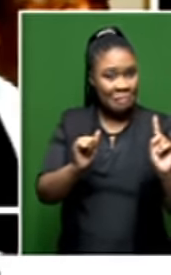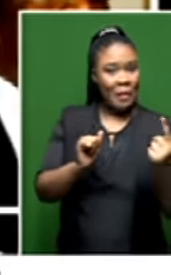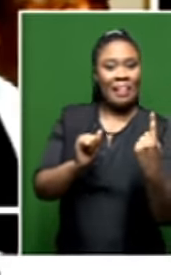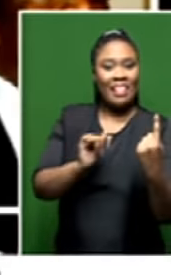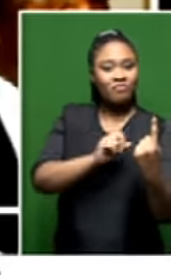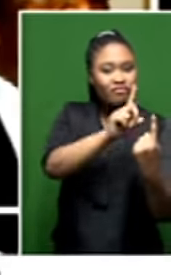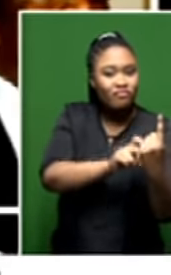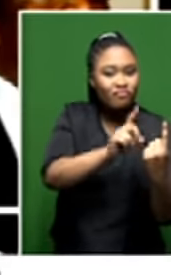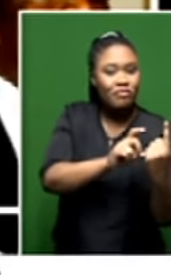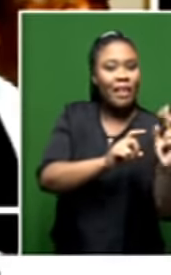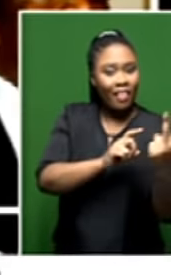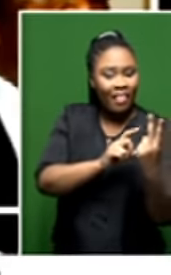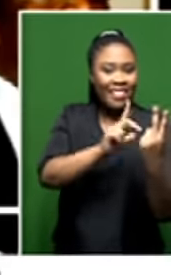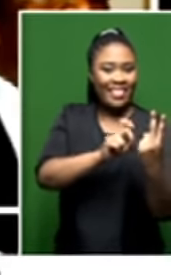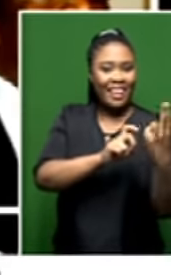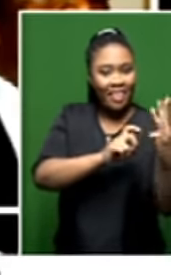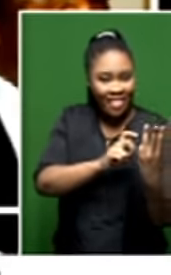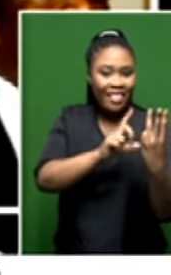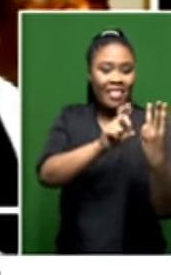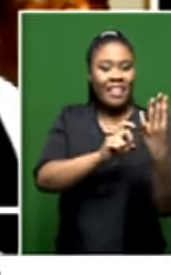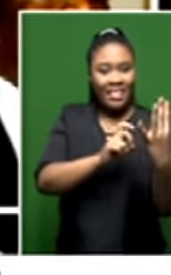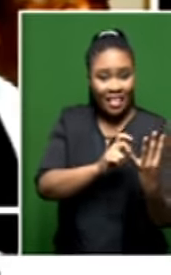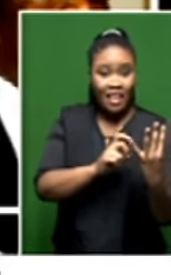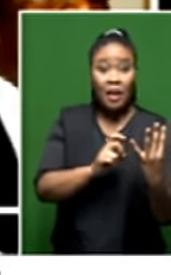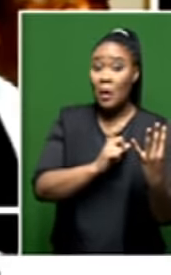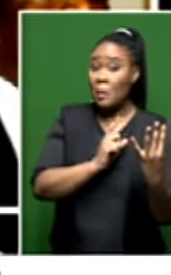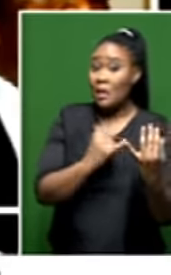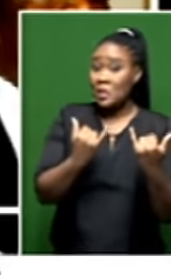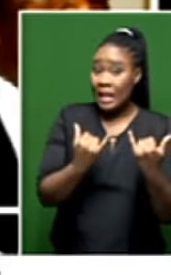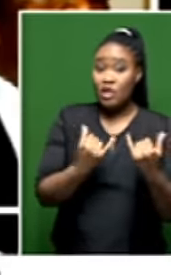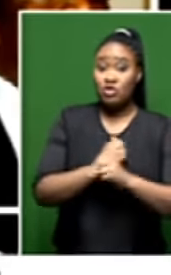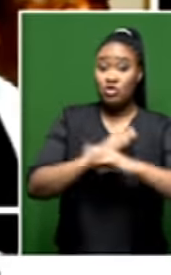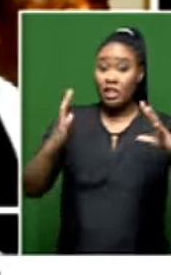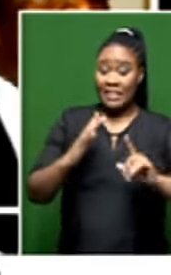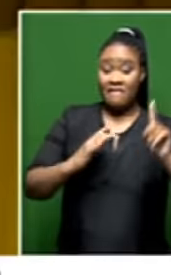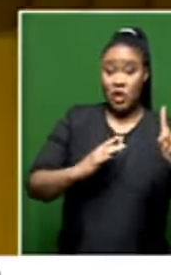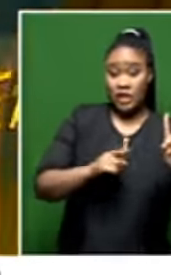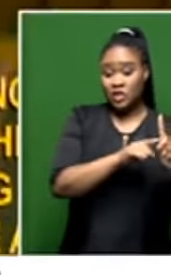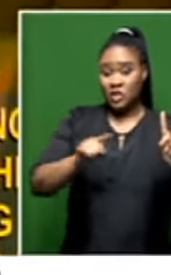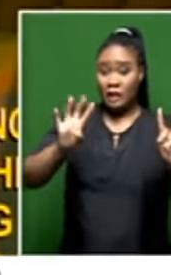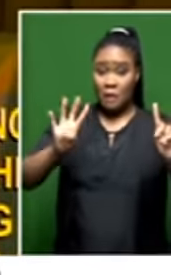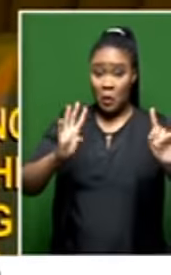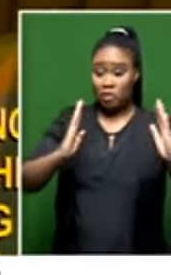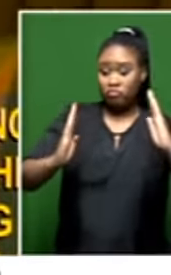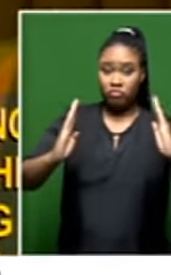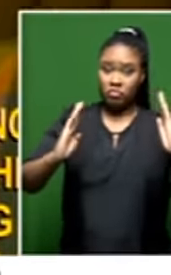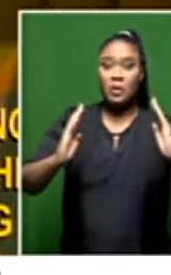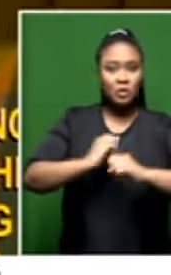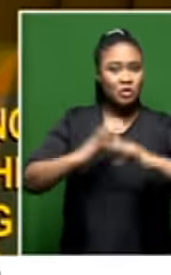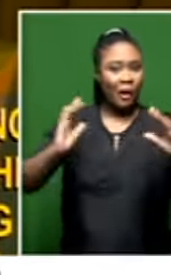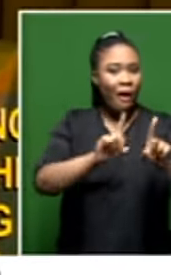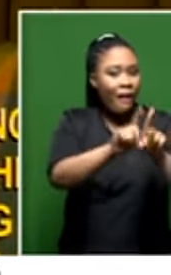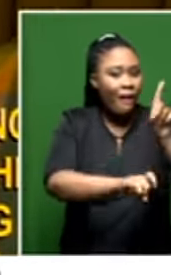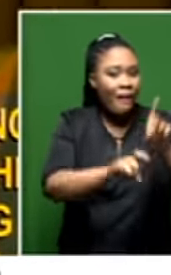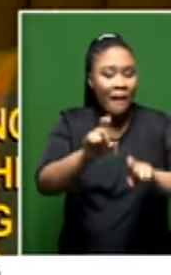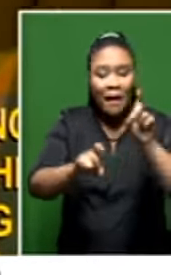better part of a day. I mean, we've been given from the 1st to the 4th to interview the candidates. So let's have a look at our first candidate.